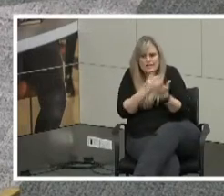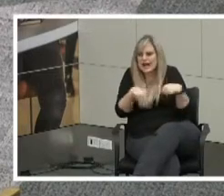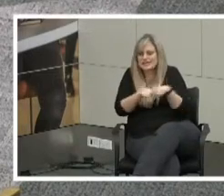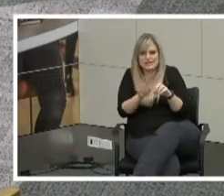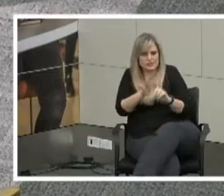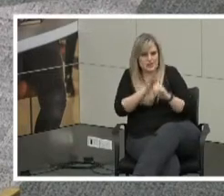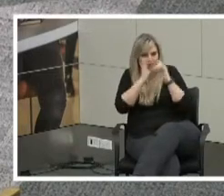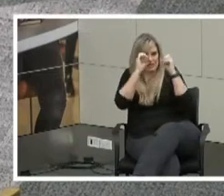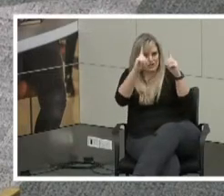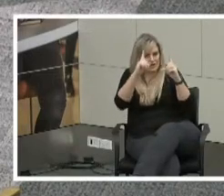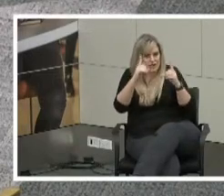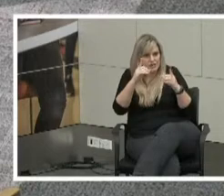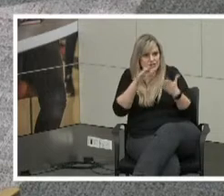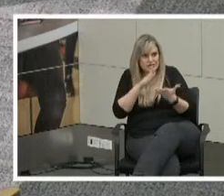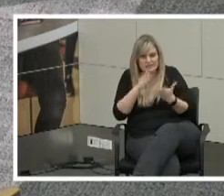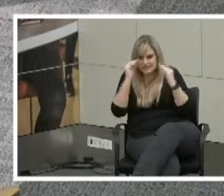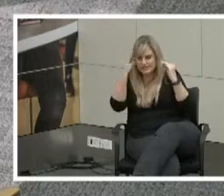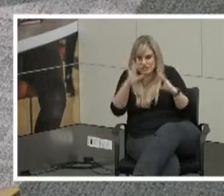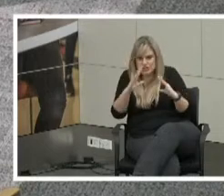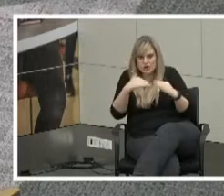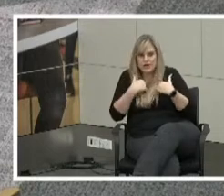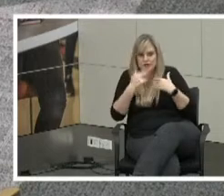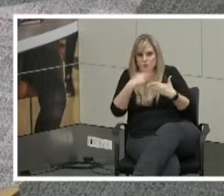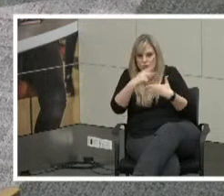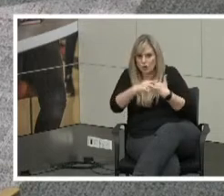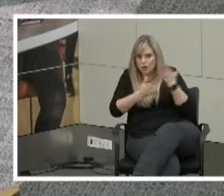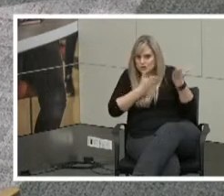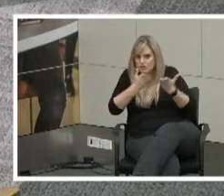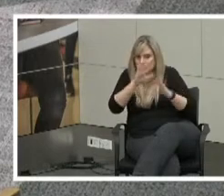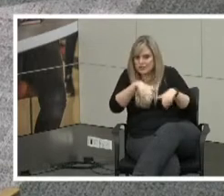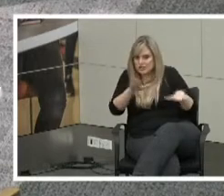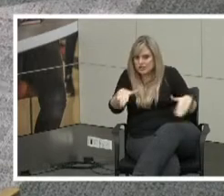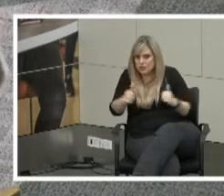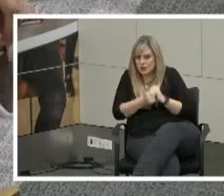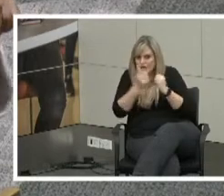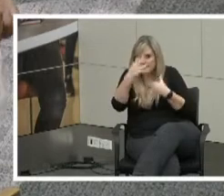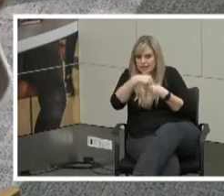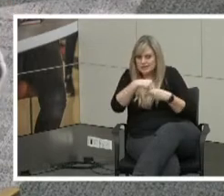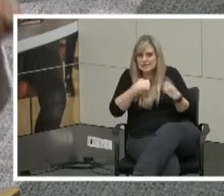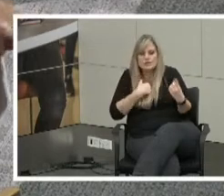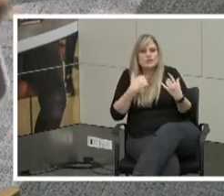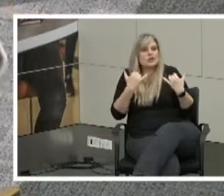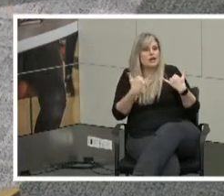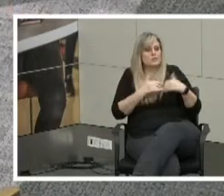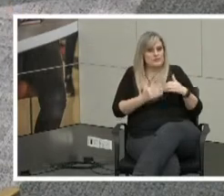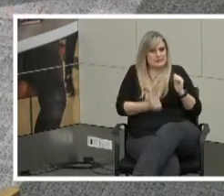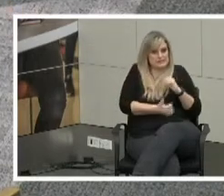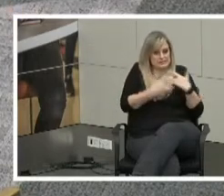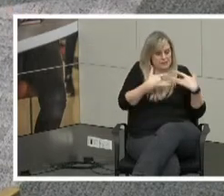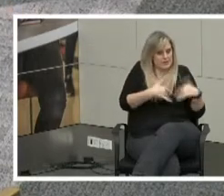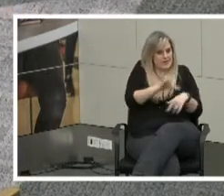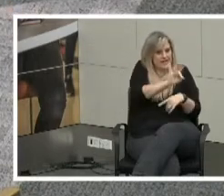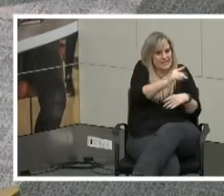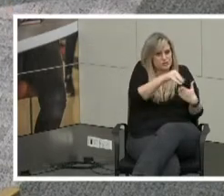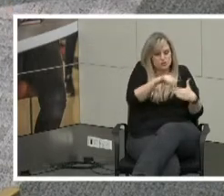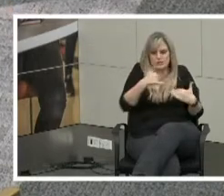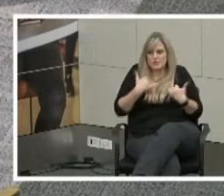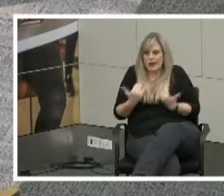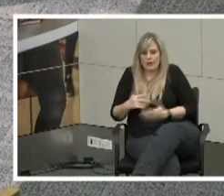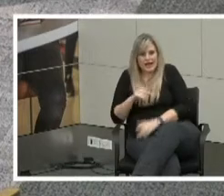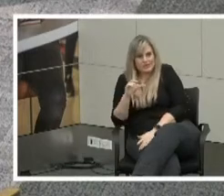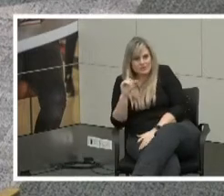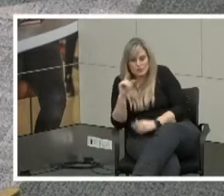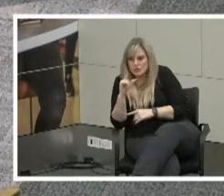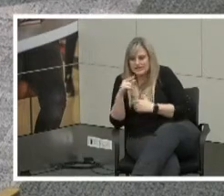teacher in a program serving children with autism I would normally have at most eight students today I have 16 my colleagues have had as many as 22